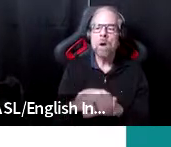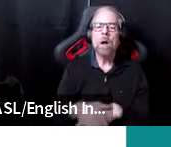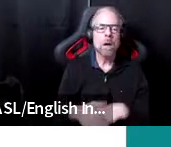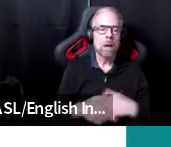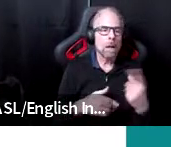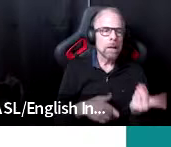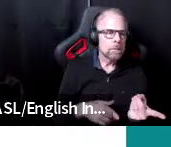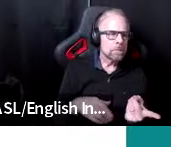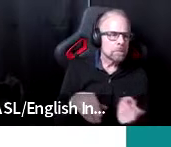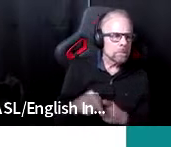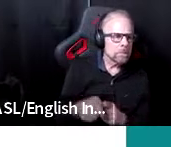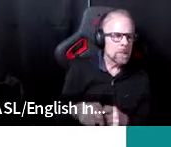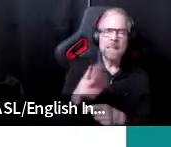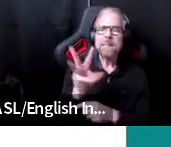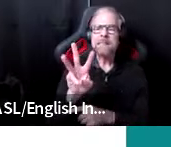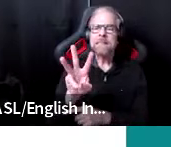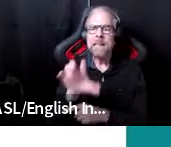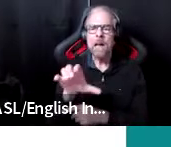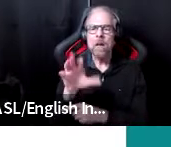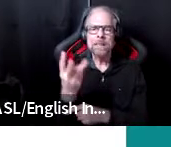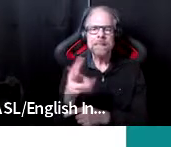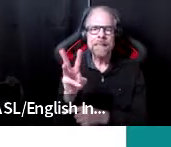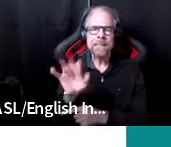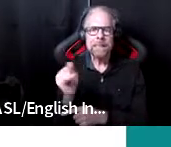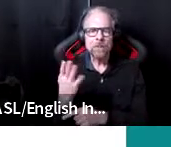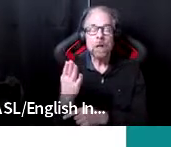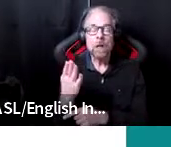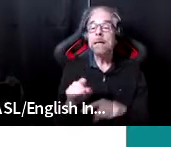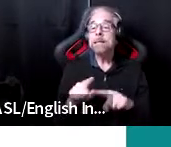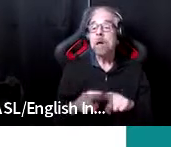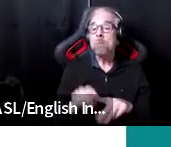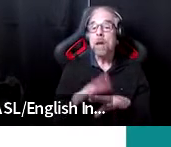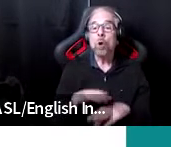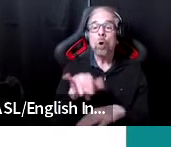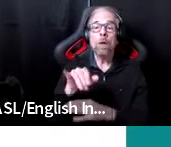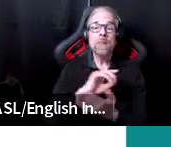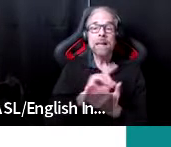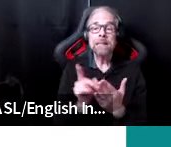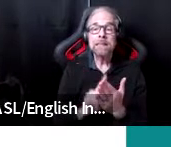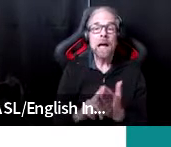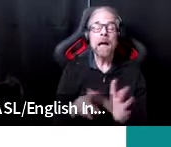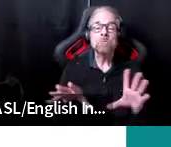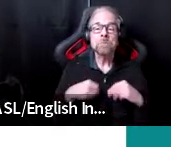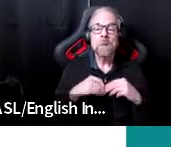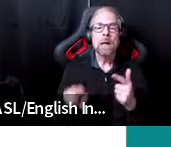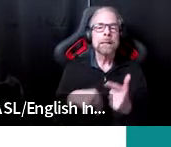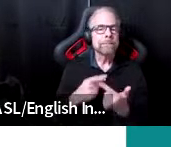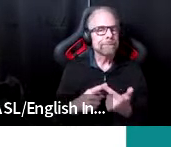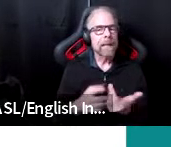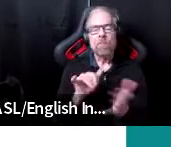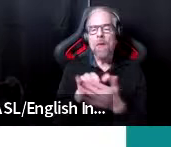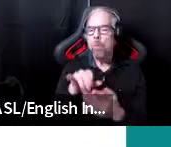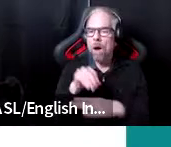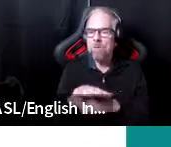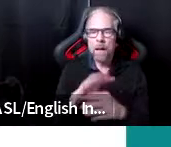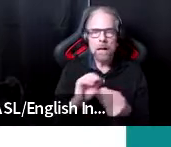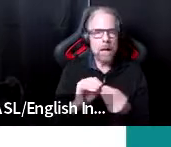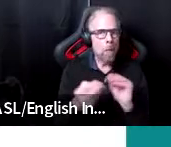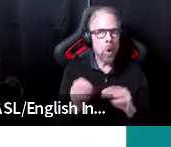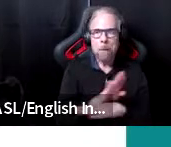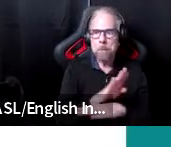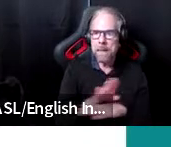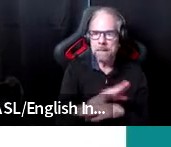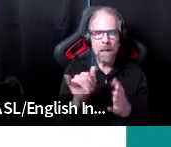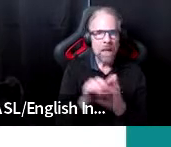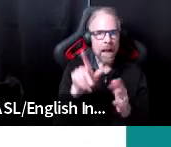jobs. Depending on design options, there could be an increase in the number of businesses displaced and the number of associated jobs that are